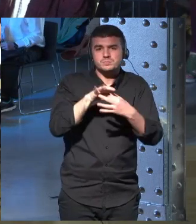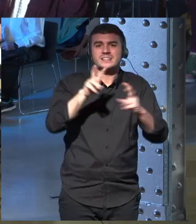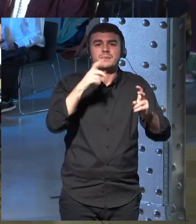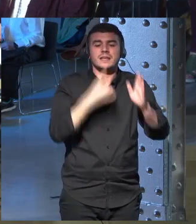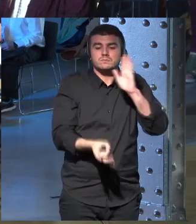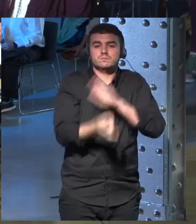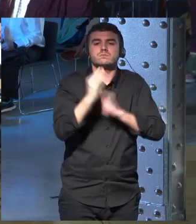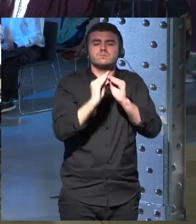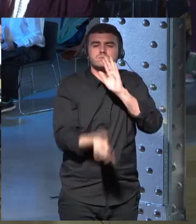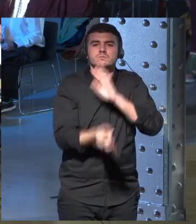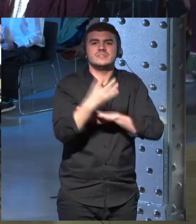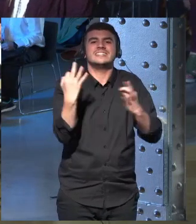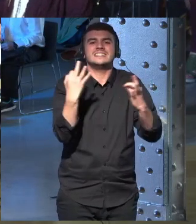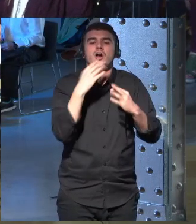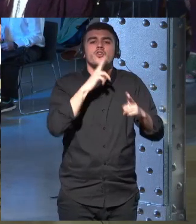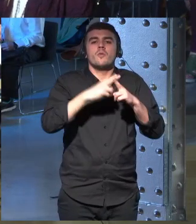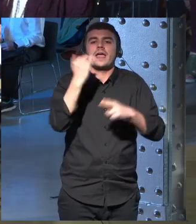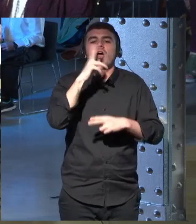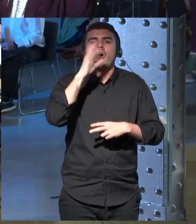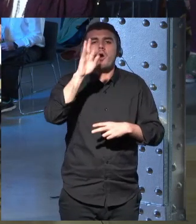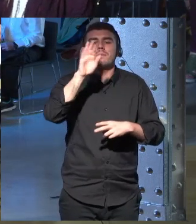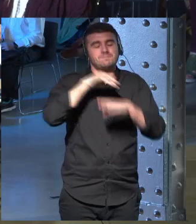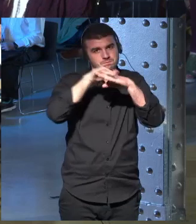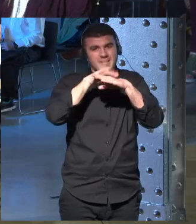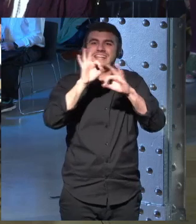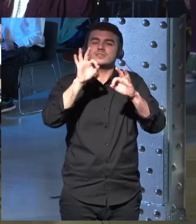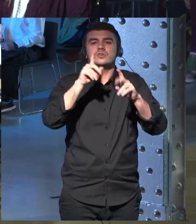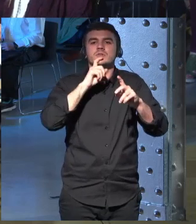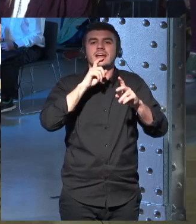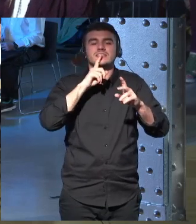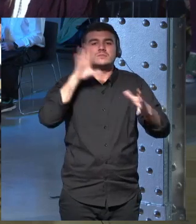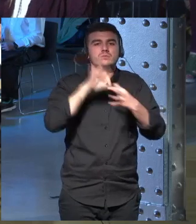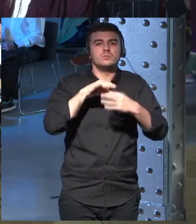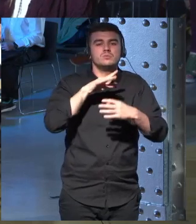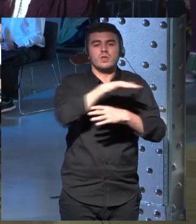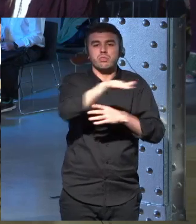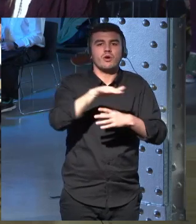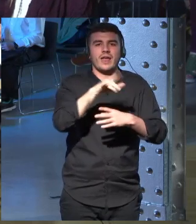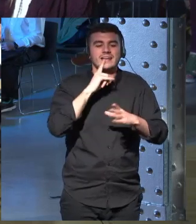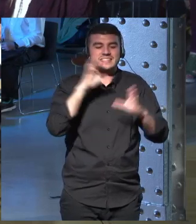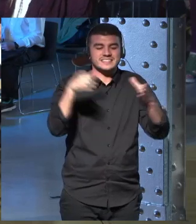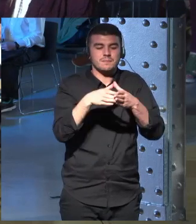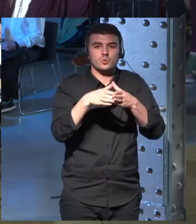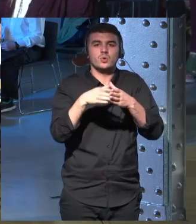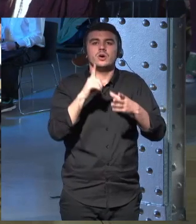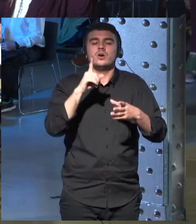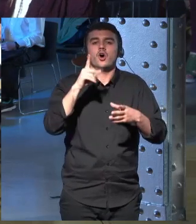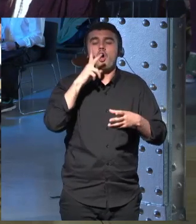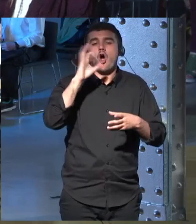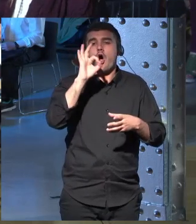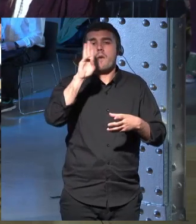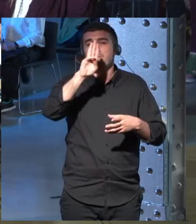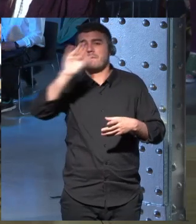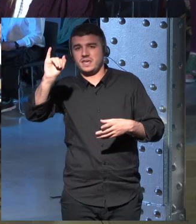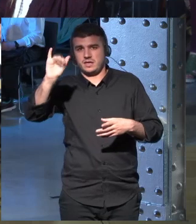Whorf claimed that if you make an intensive study of the Hopi language,